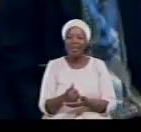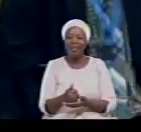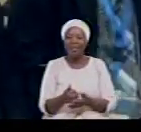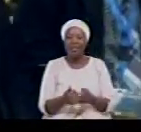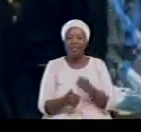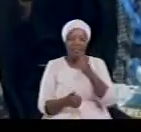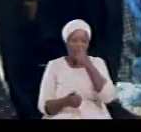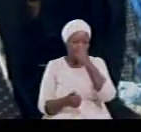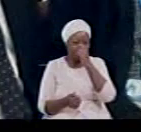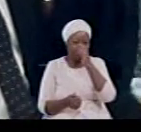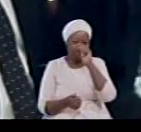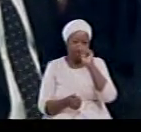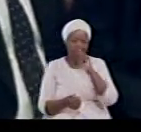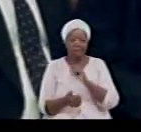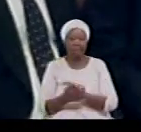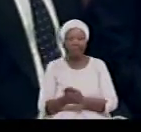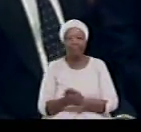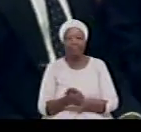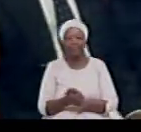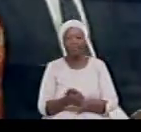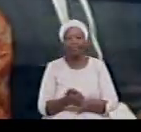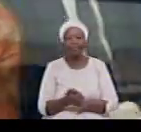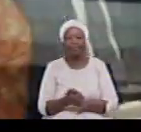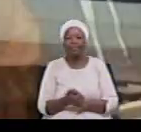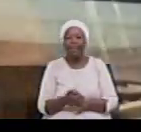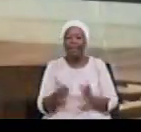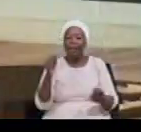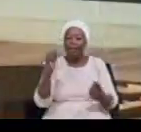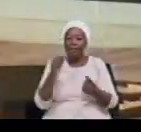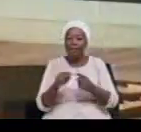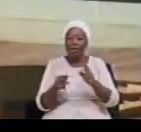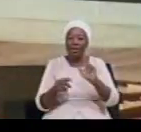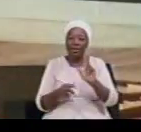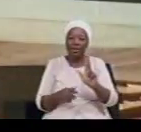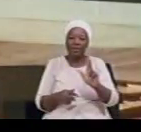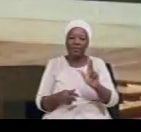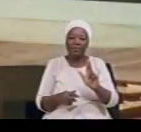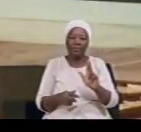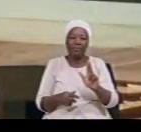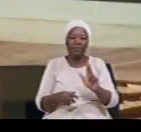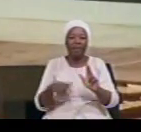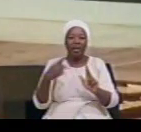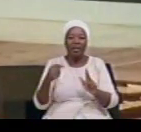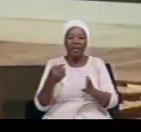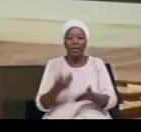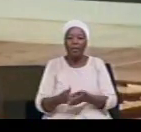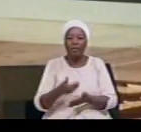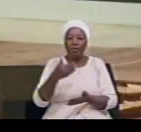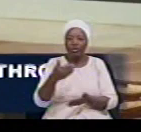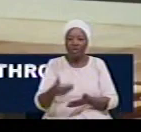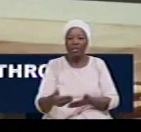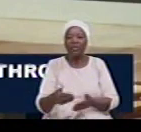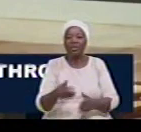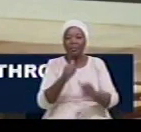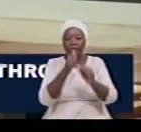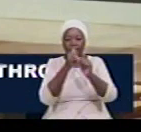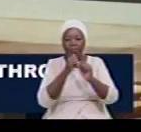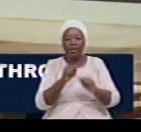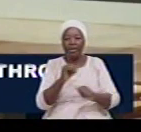Point number three, the purchased blessing through his blood.